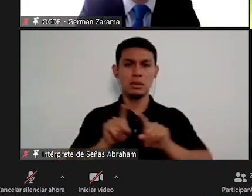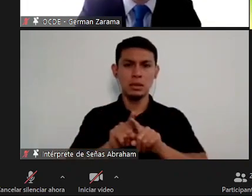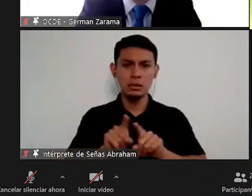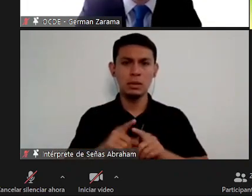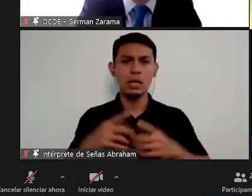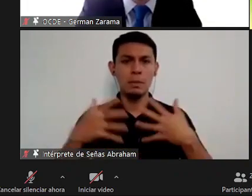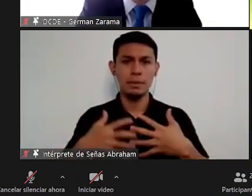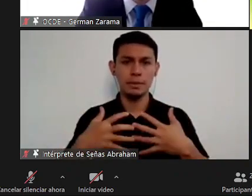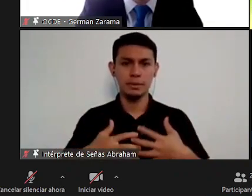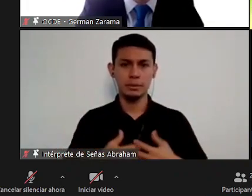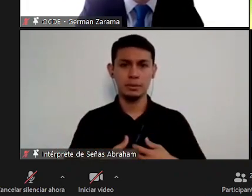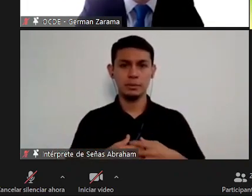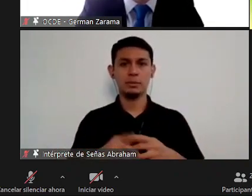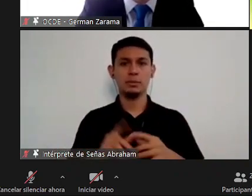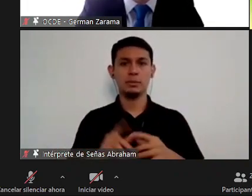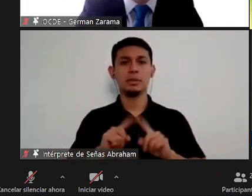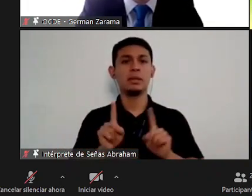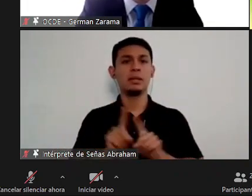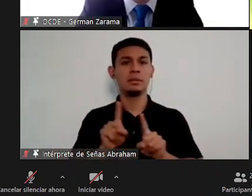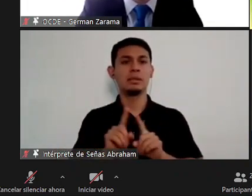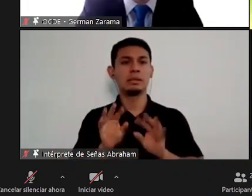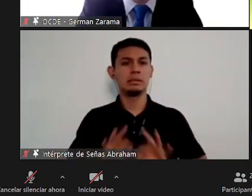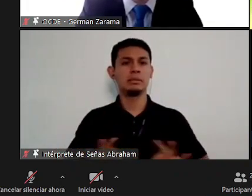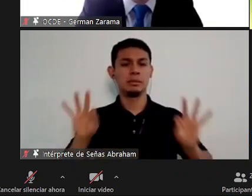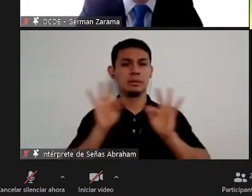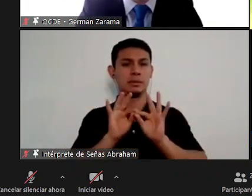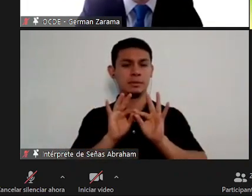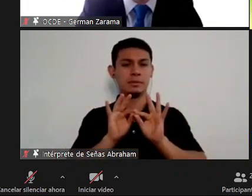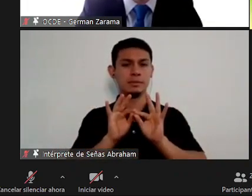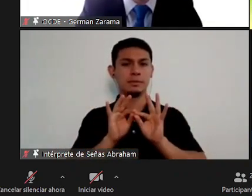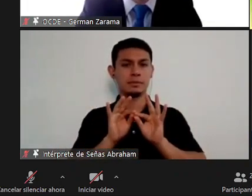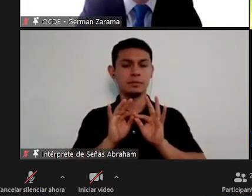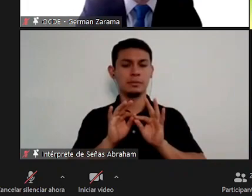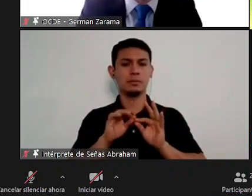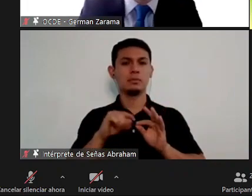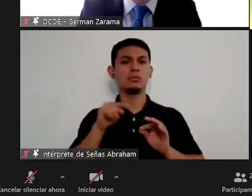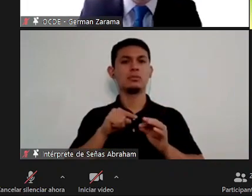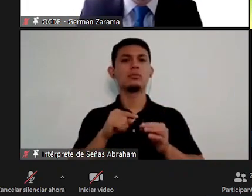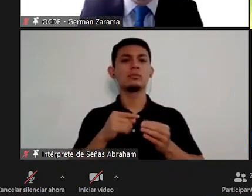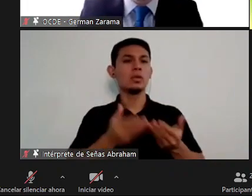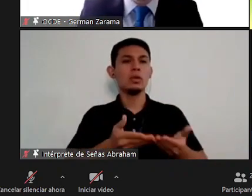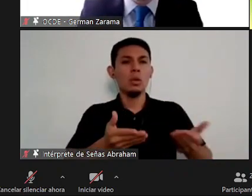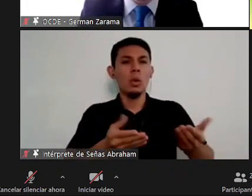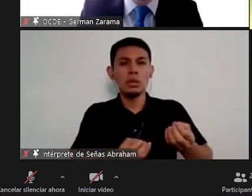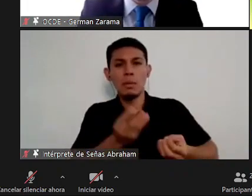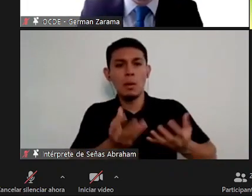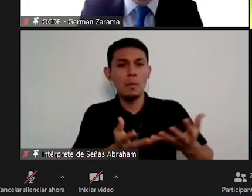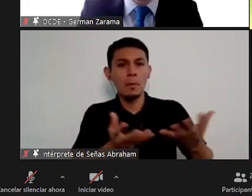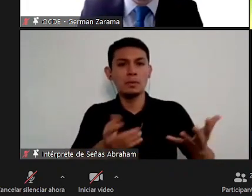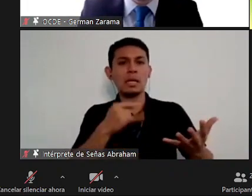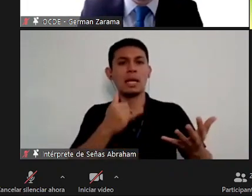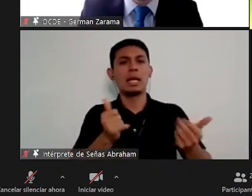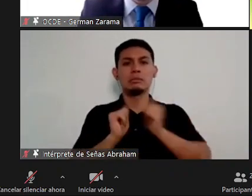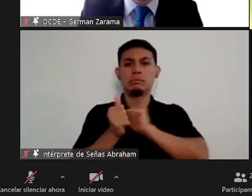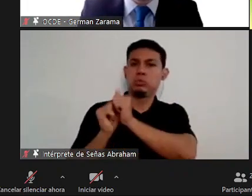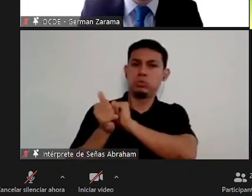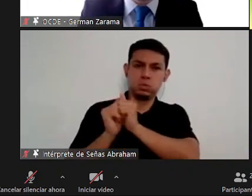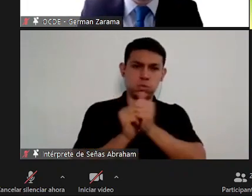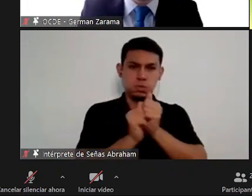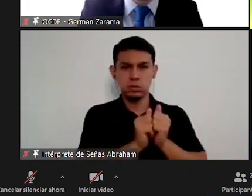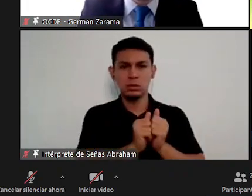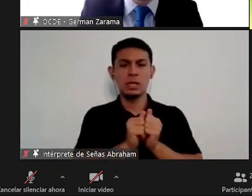way in businesses but they also present important benefits in productivity and competitiveness